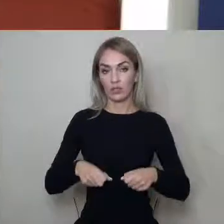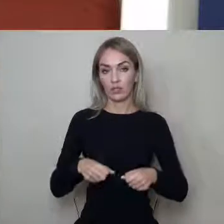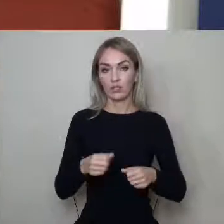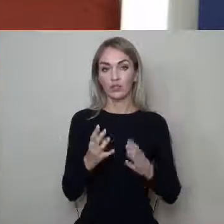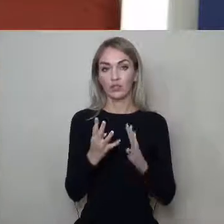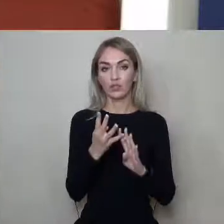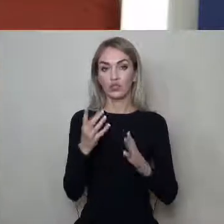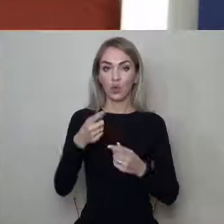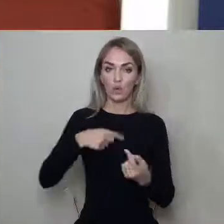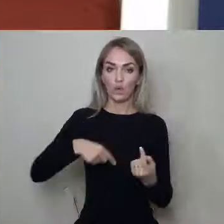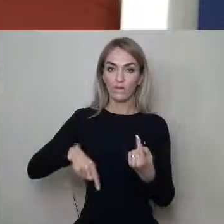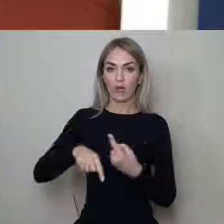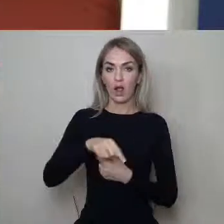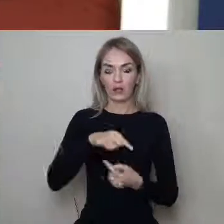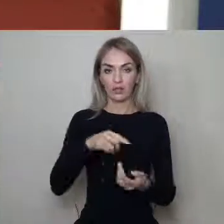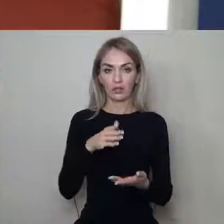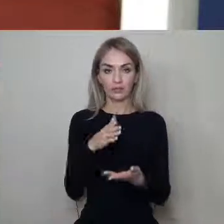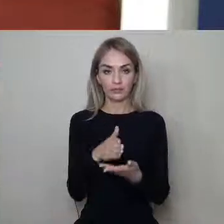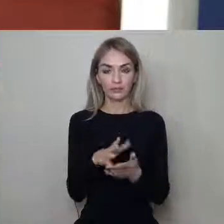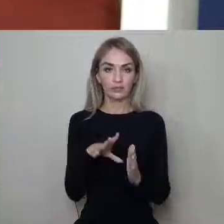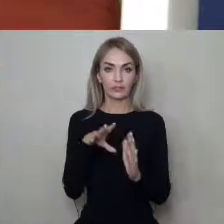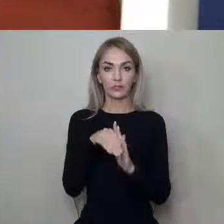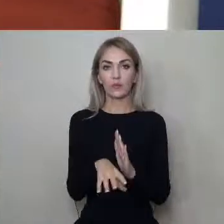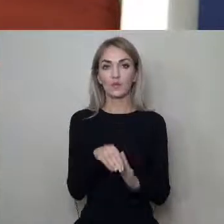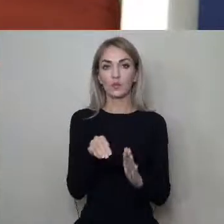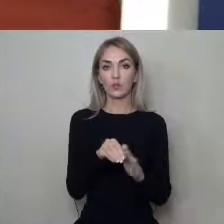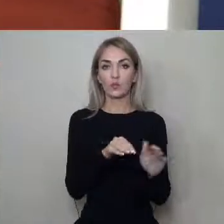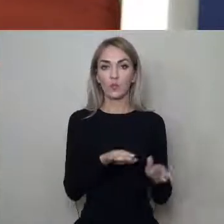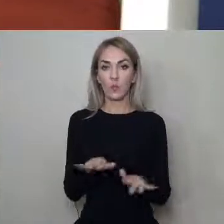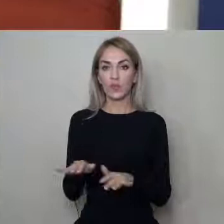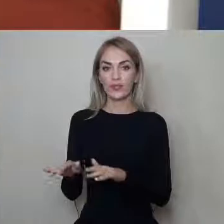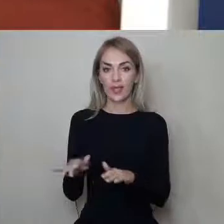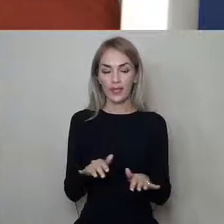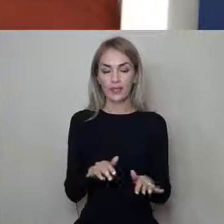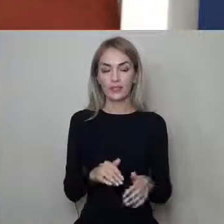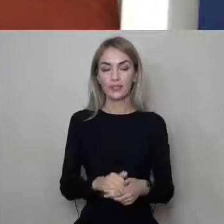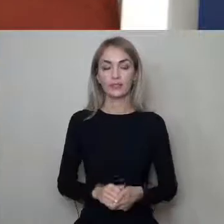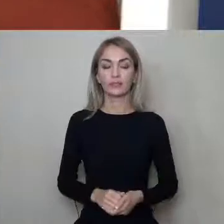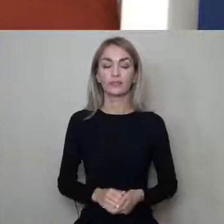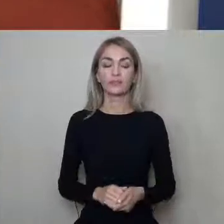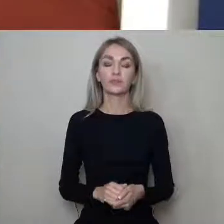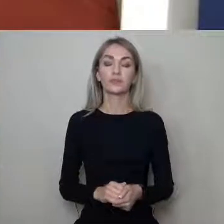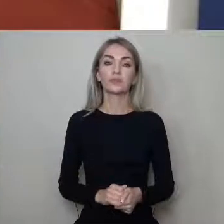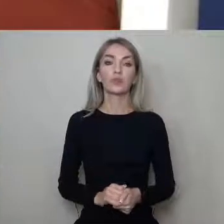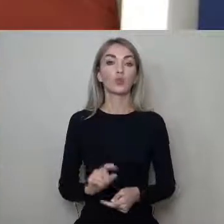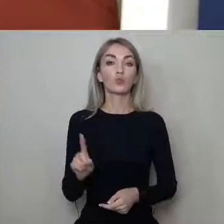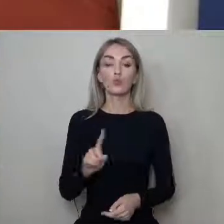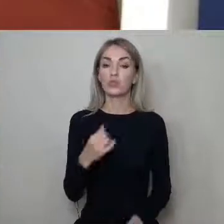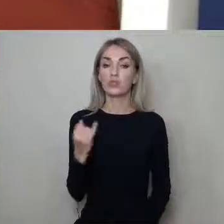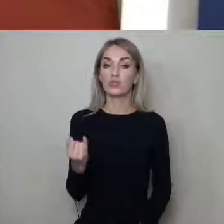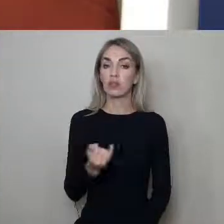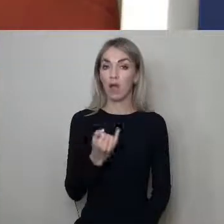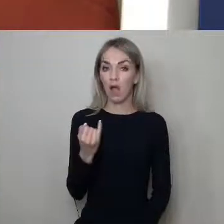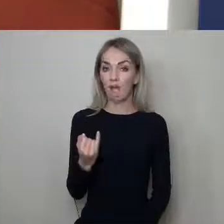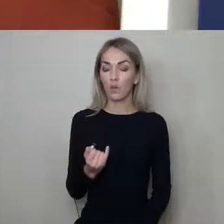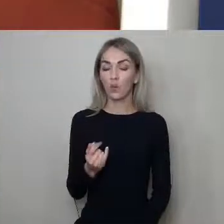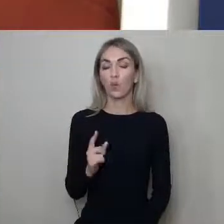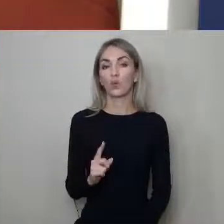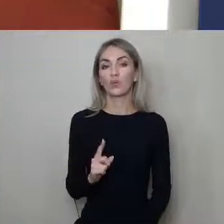Well, I heard that there is the rotation and the judges on duties in courts.